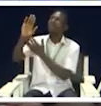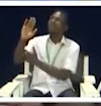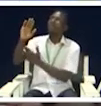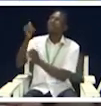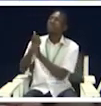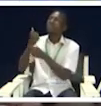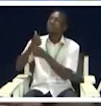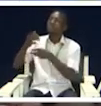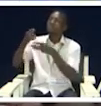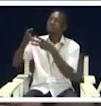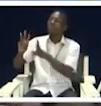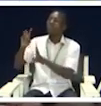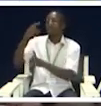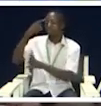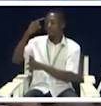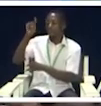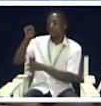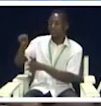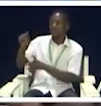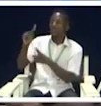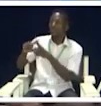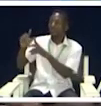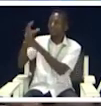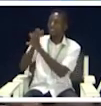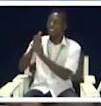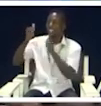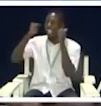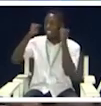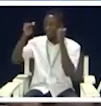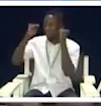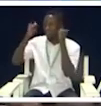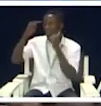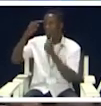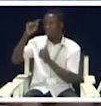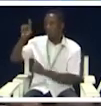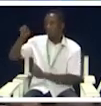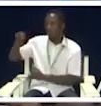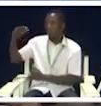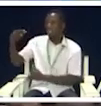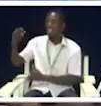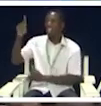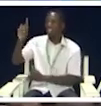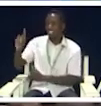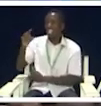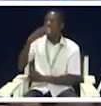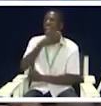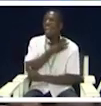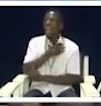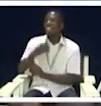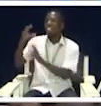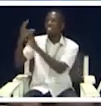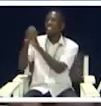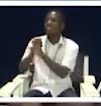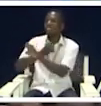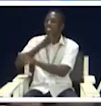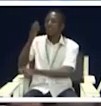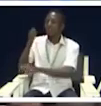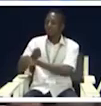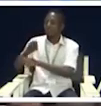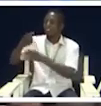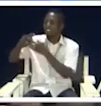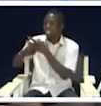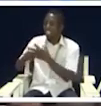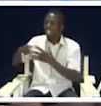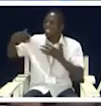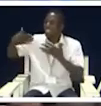way for him to get admission for his PhD, and he got employed and has started his new job. Let